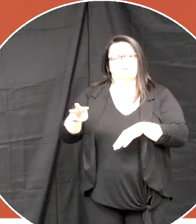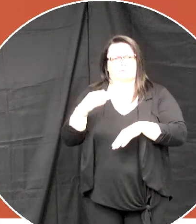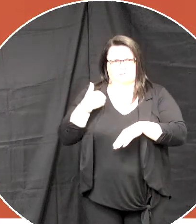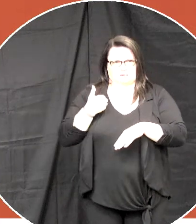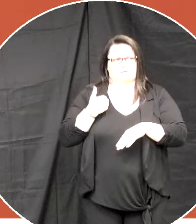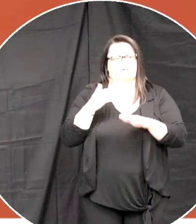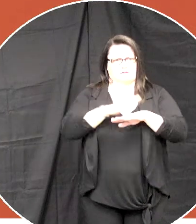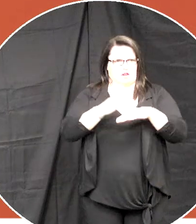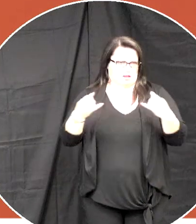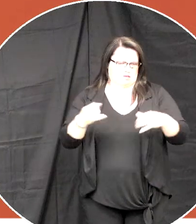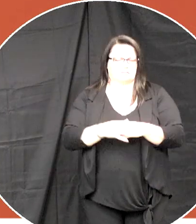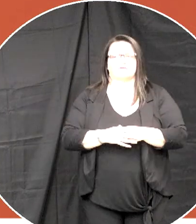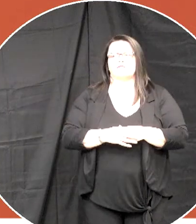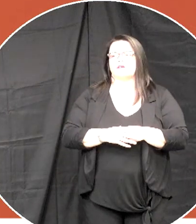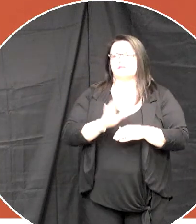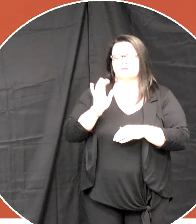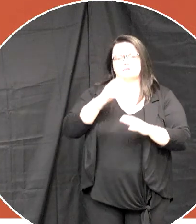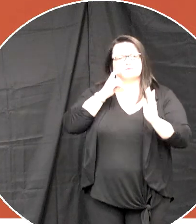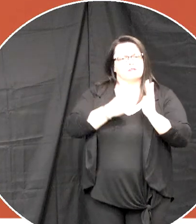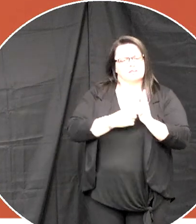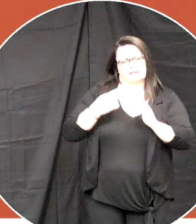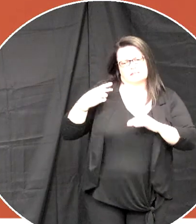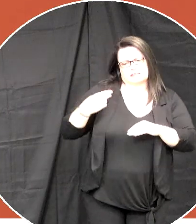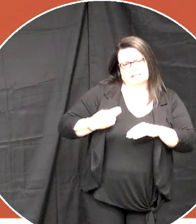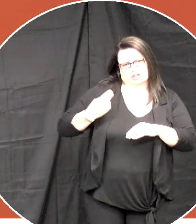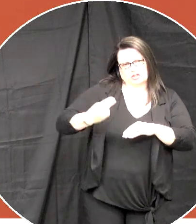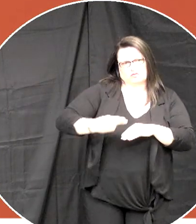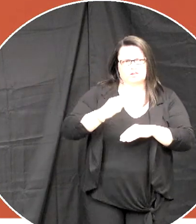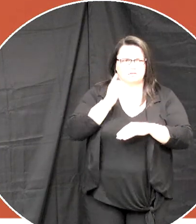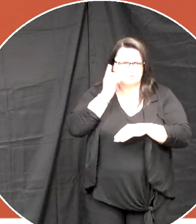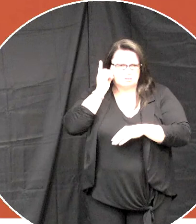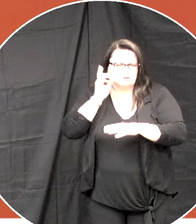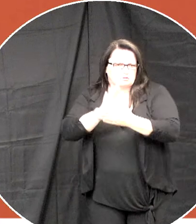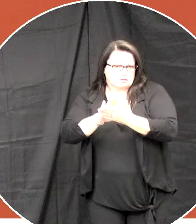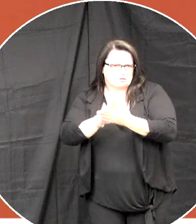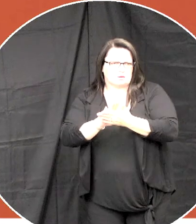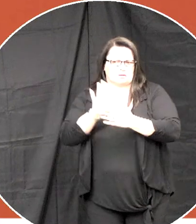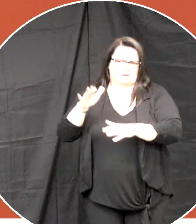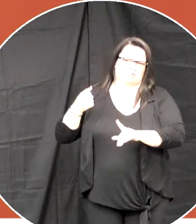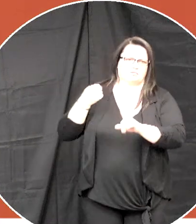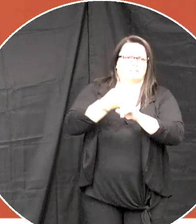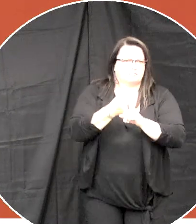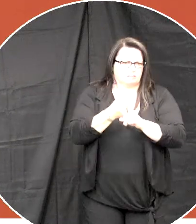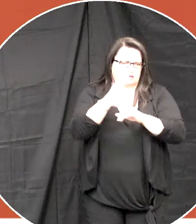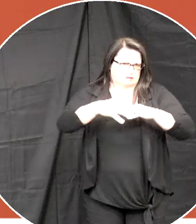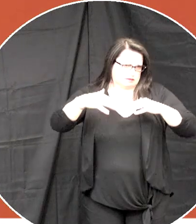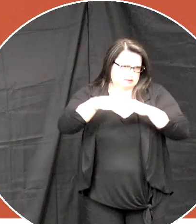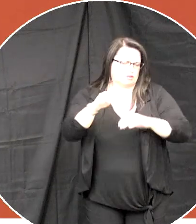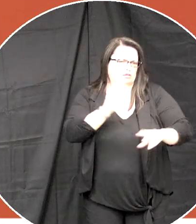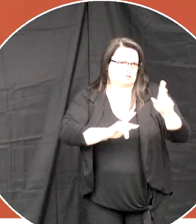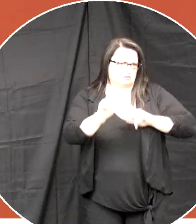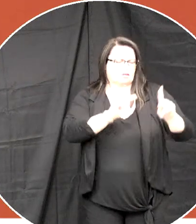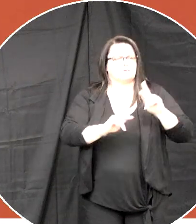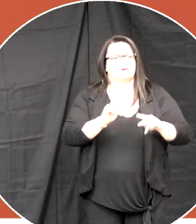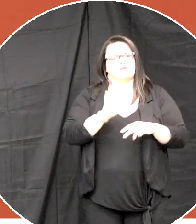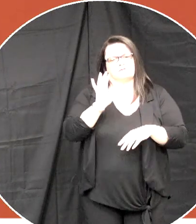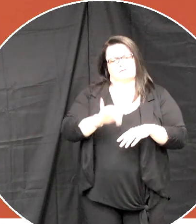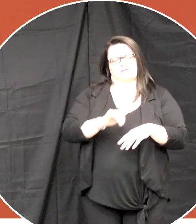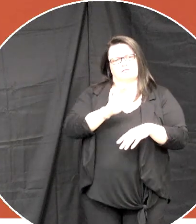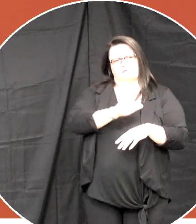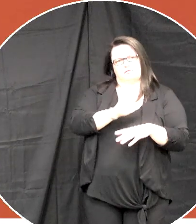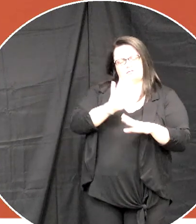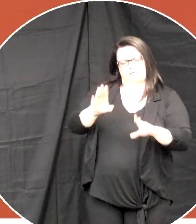acknowledges the history of residential schools and their impact on Indigenous peoples. The district collaborated with our Indigenous learning partners and authors of both